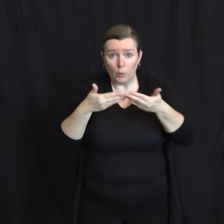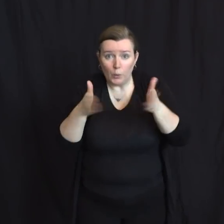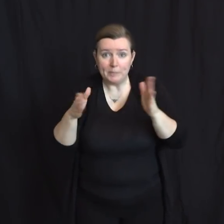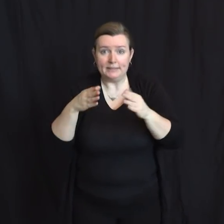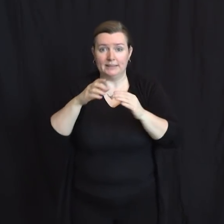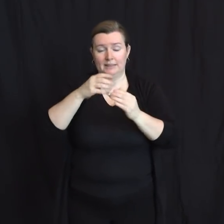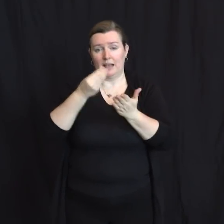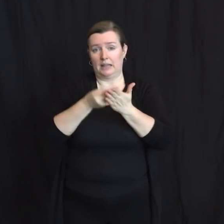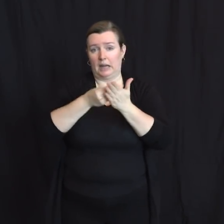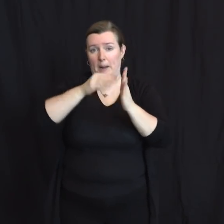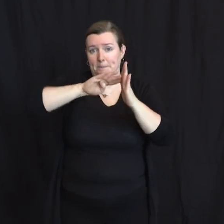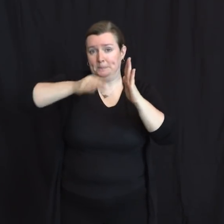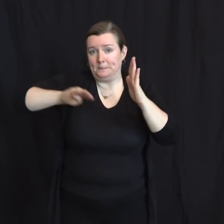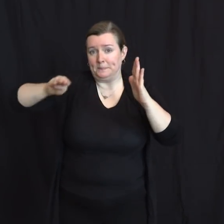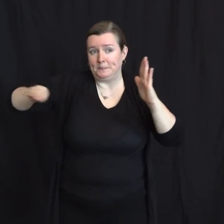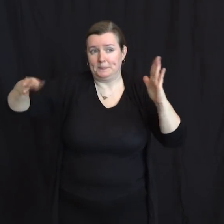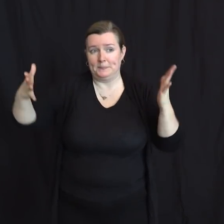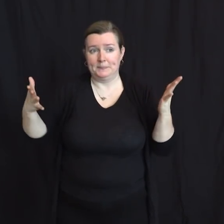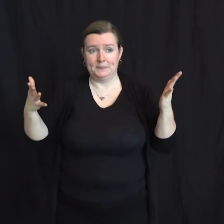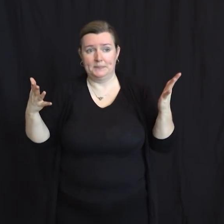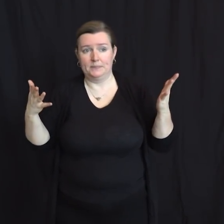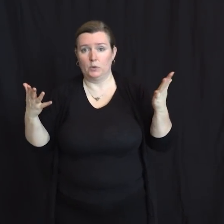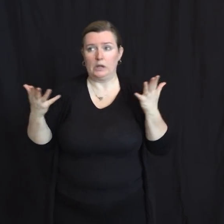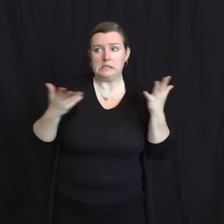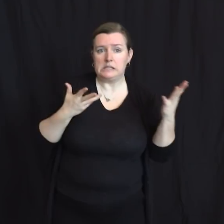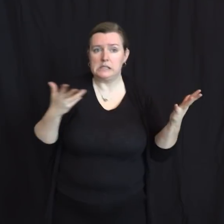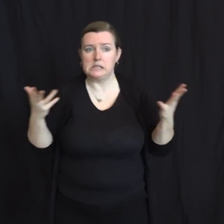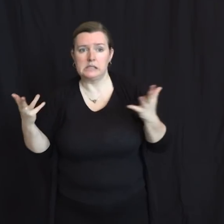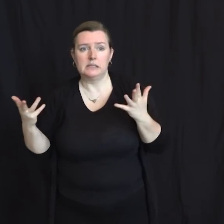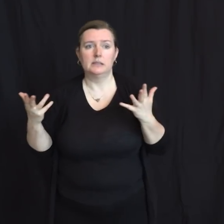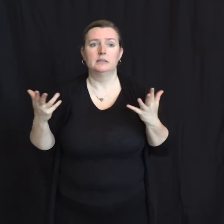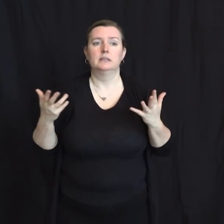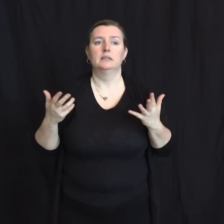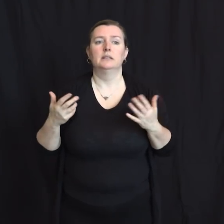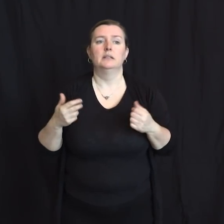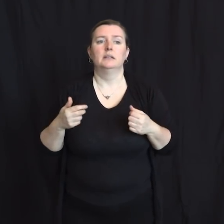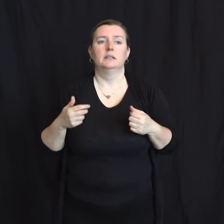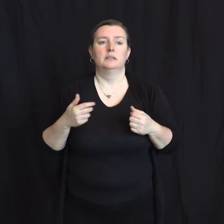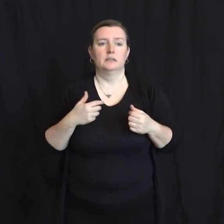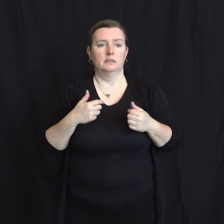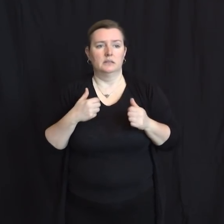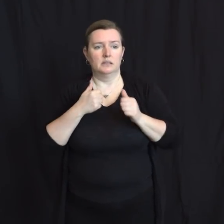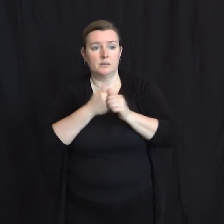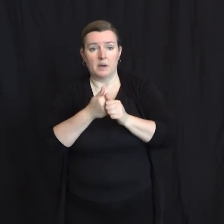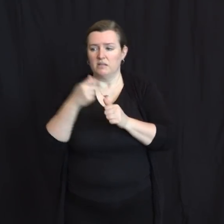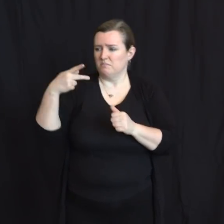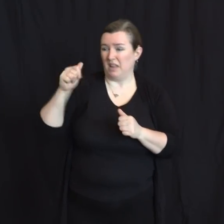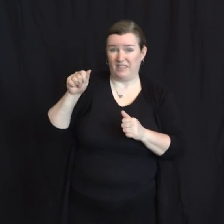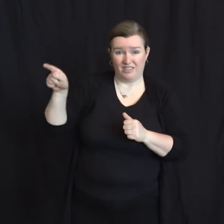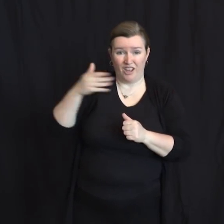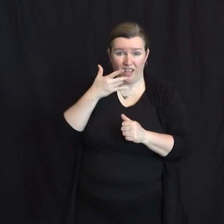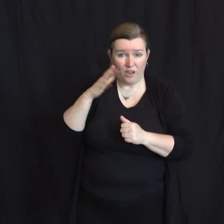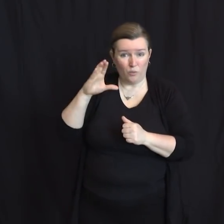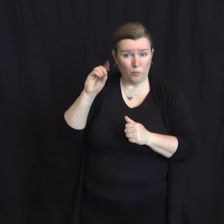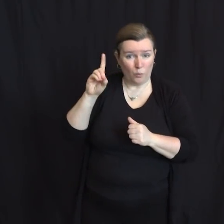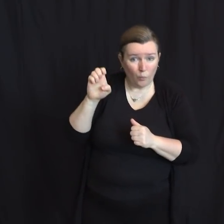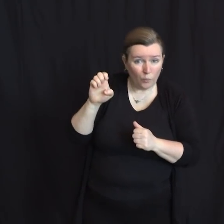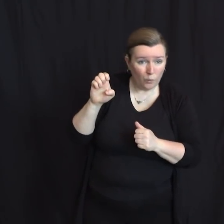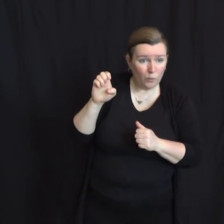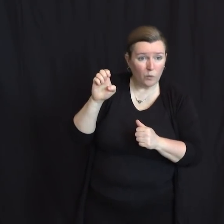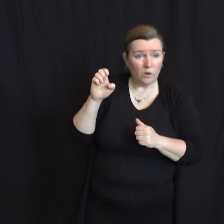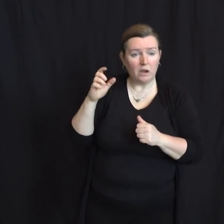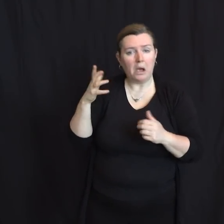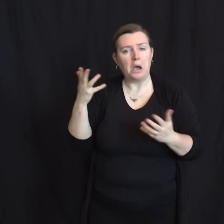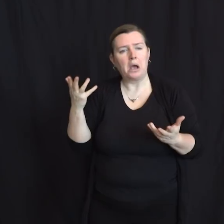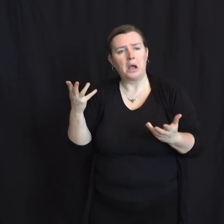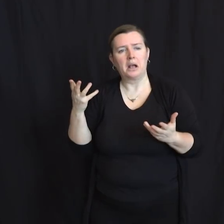phase. I can't tell you at this point whether our color scheme will be the same as Pennsylvania's, but the notion of something like that